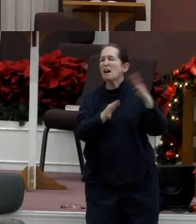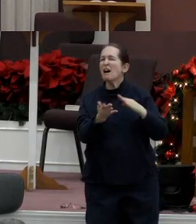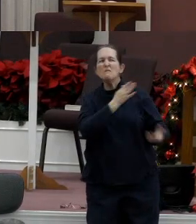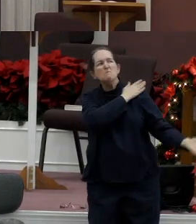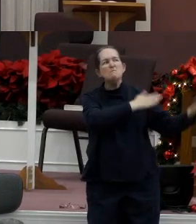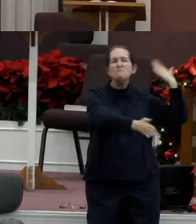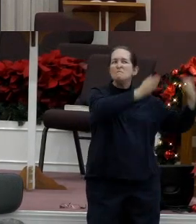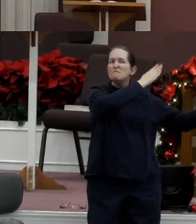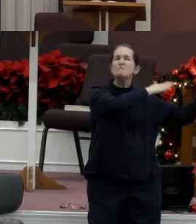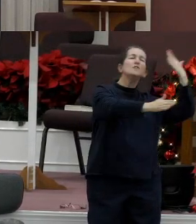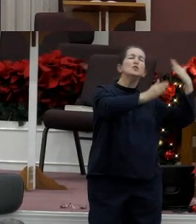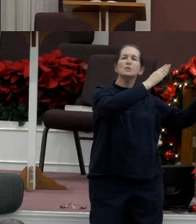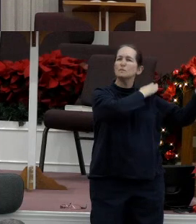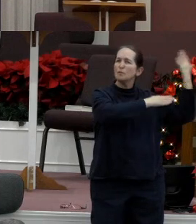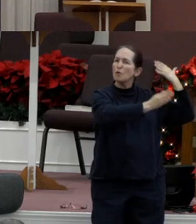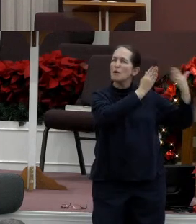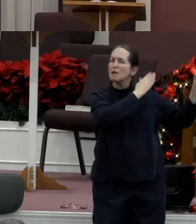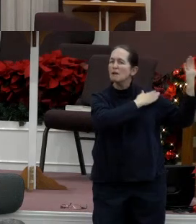before.